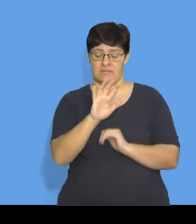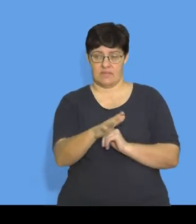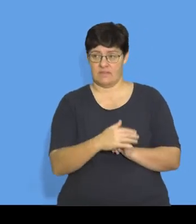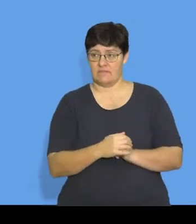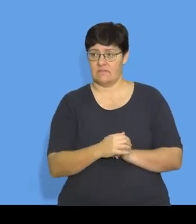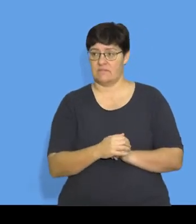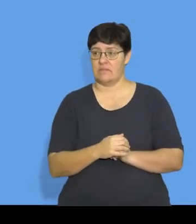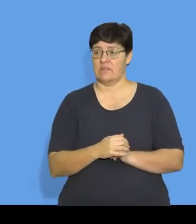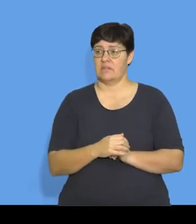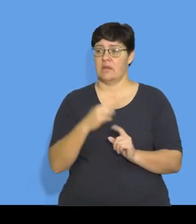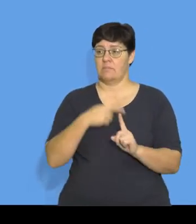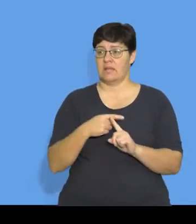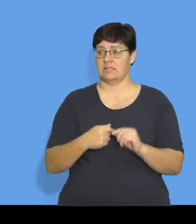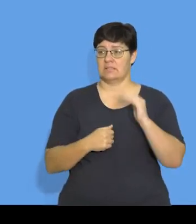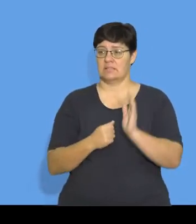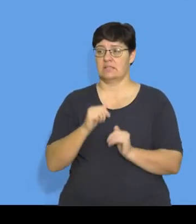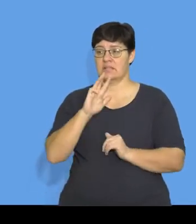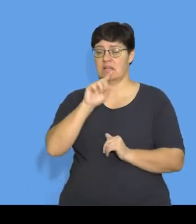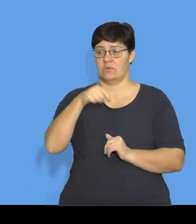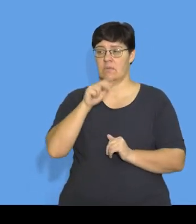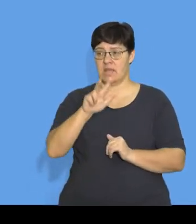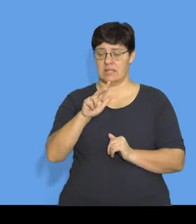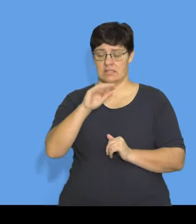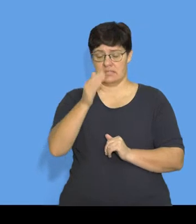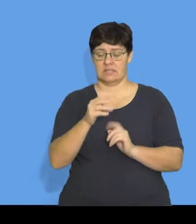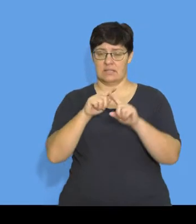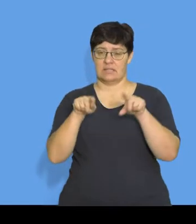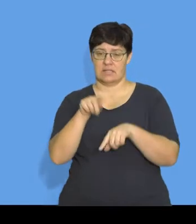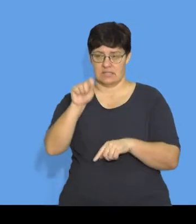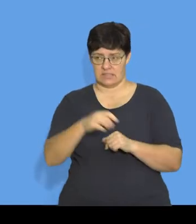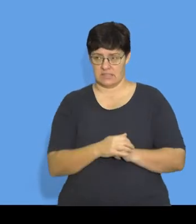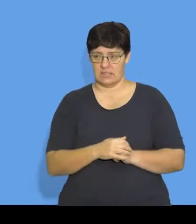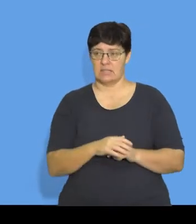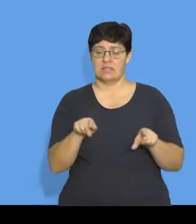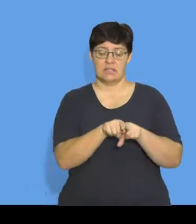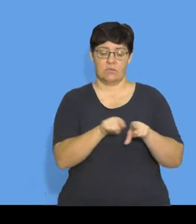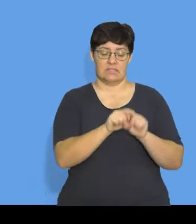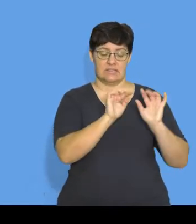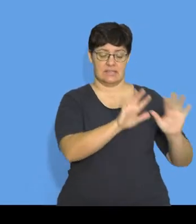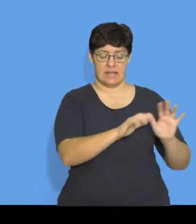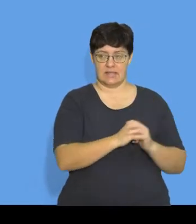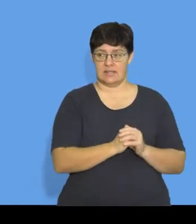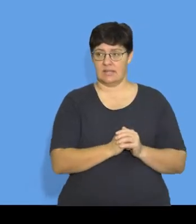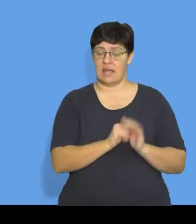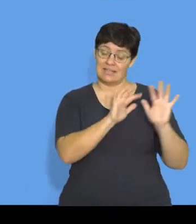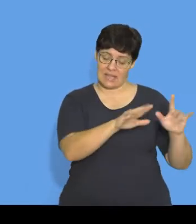is 9,8. This becomes 10.